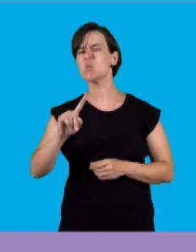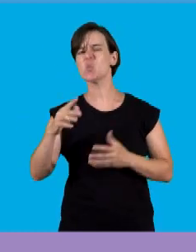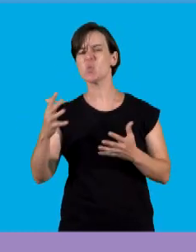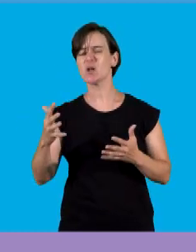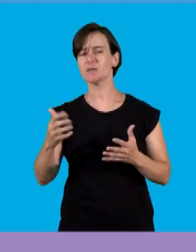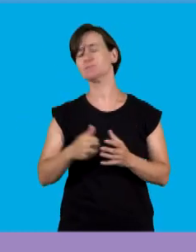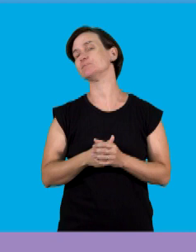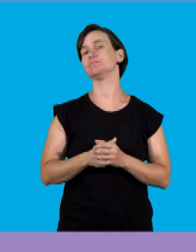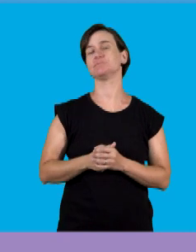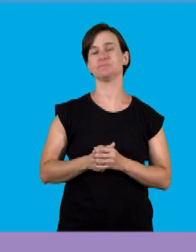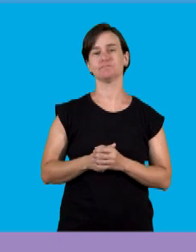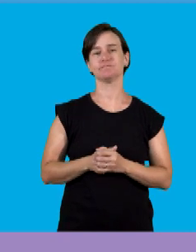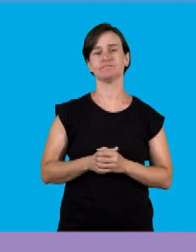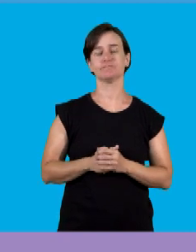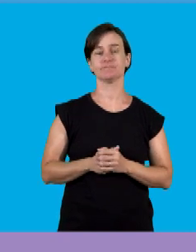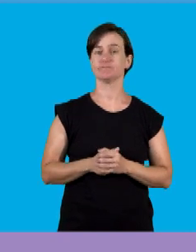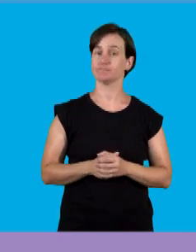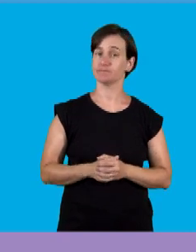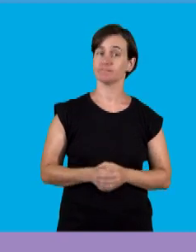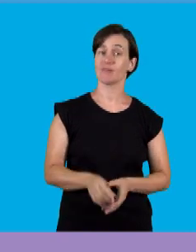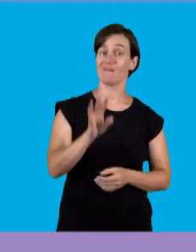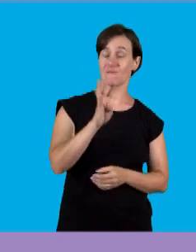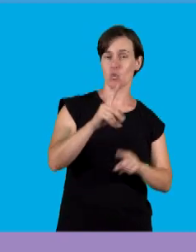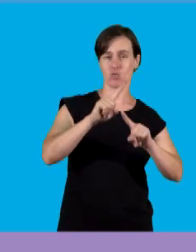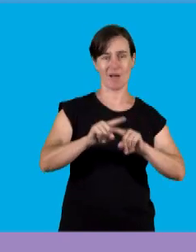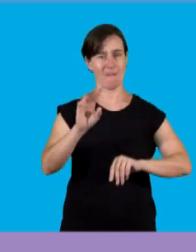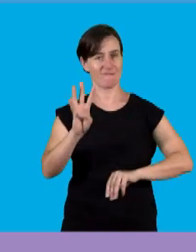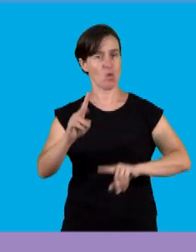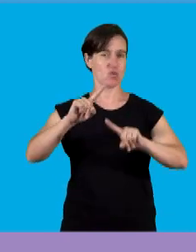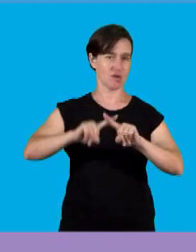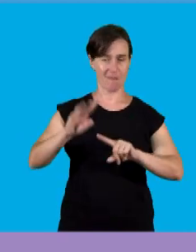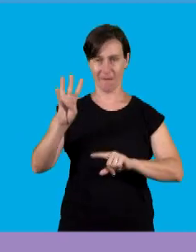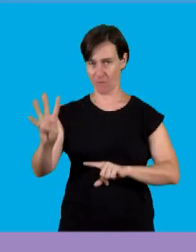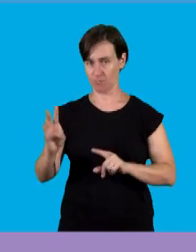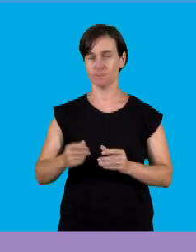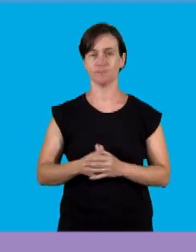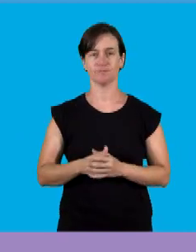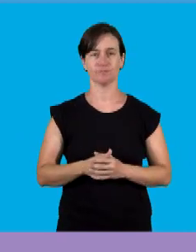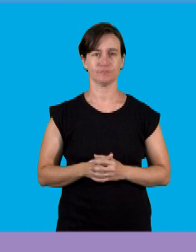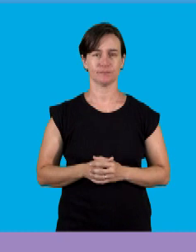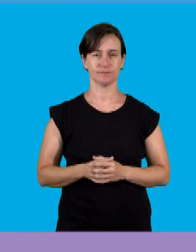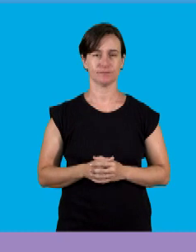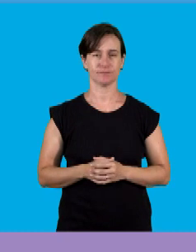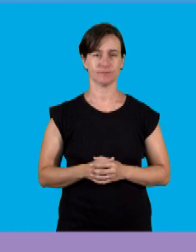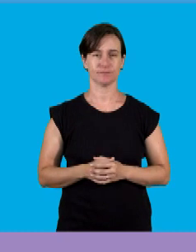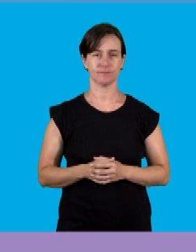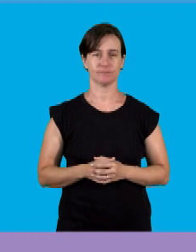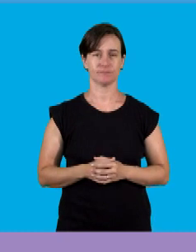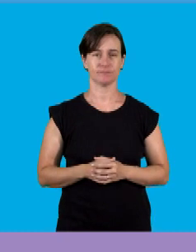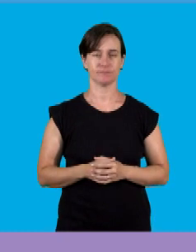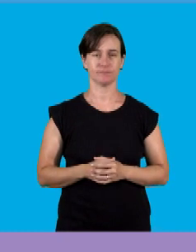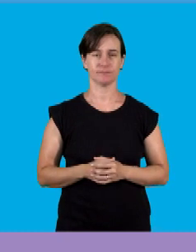4 exponent 3, that is going to be our 4 multiplied by 4 multiplied by